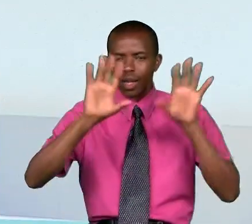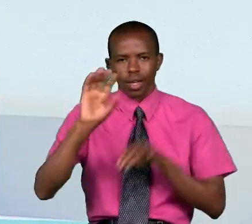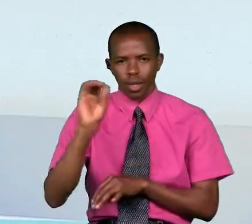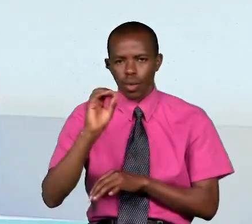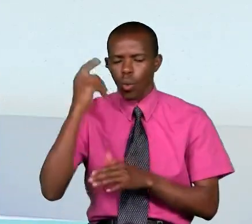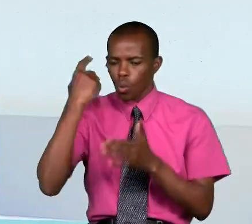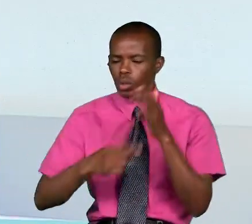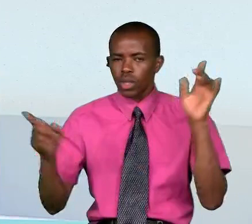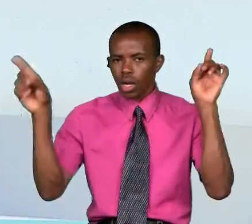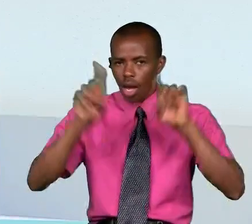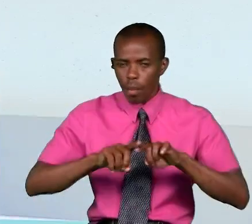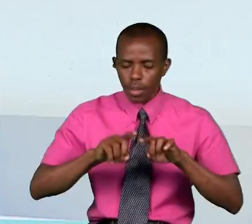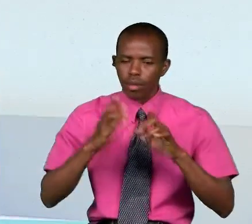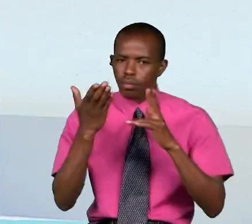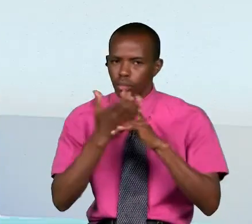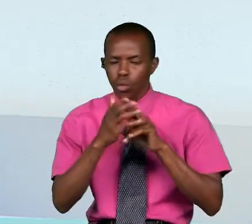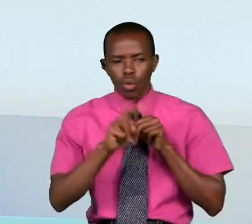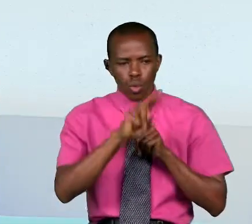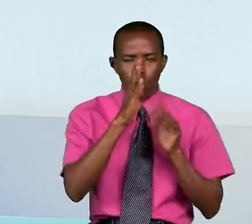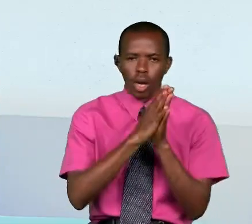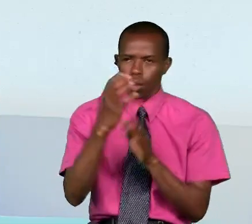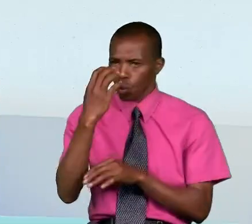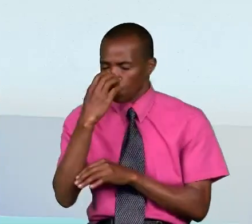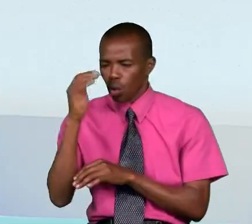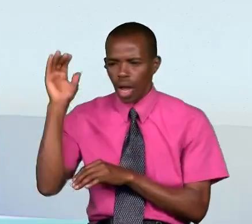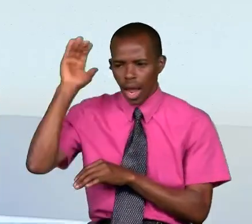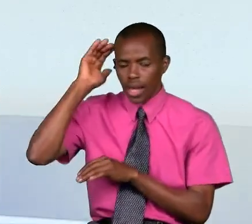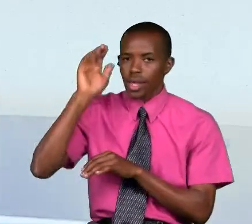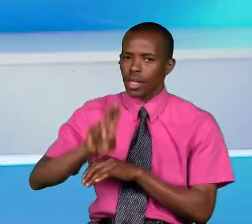what happened between yes. the president and the deputy. Let's